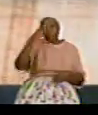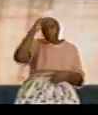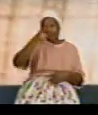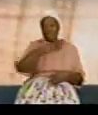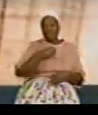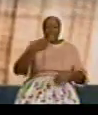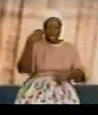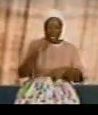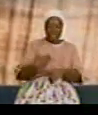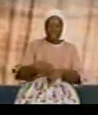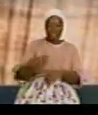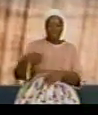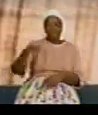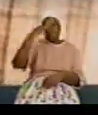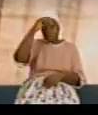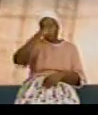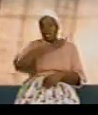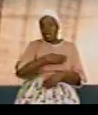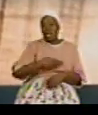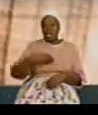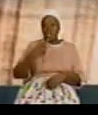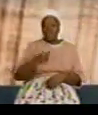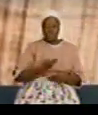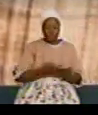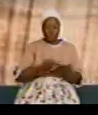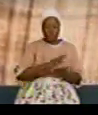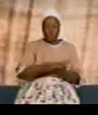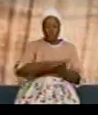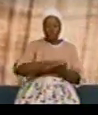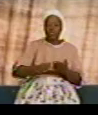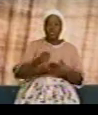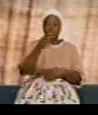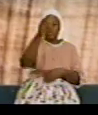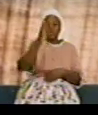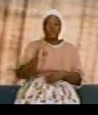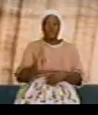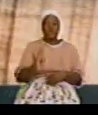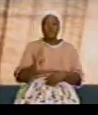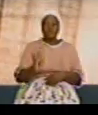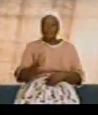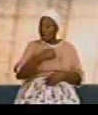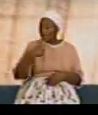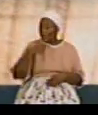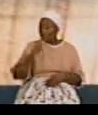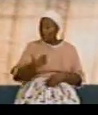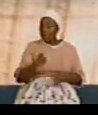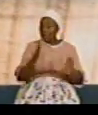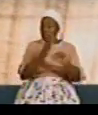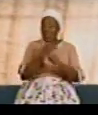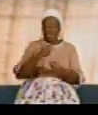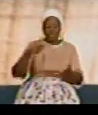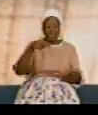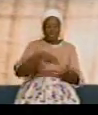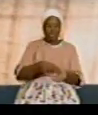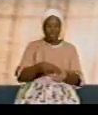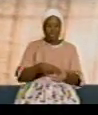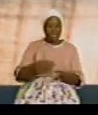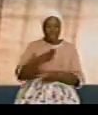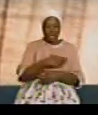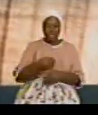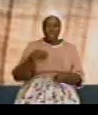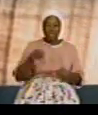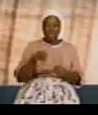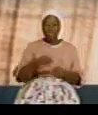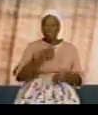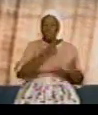hardened man, and the holy God. And we need to take a stand. And the Lord will